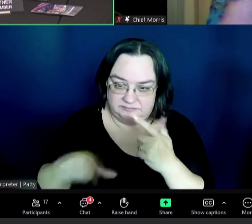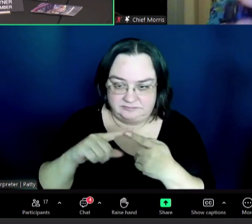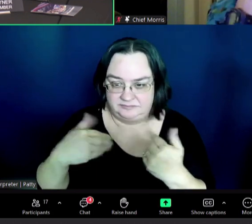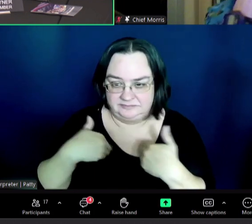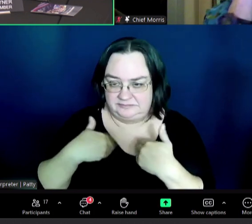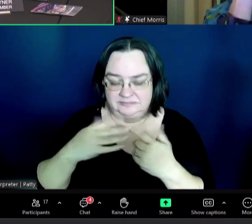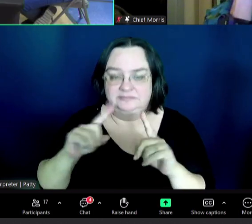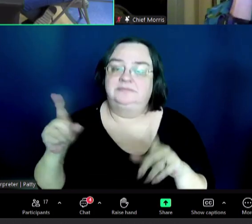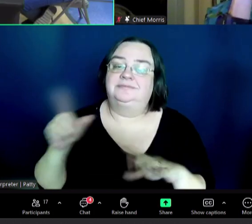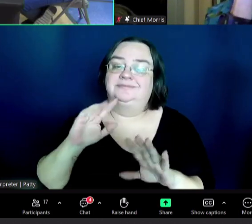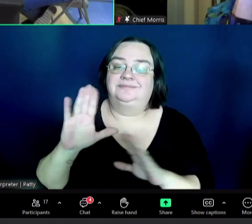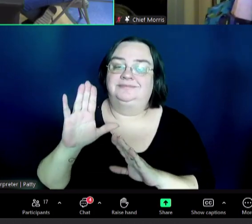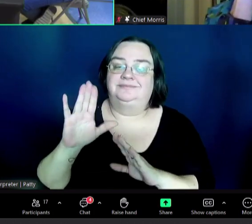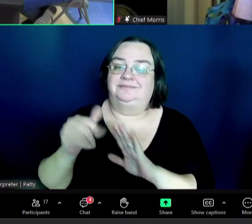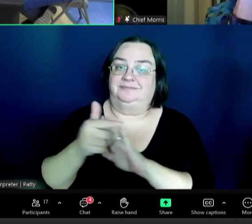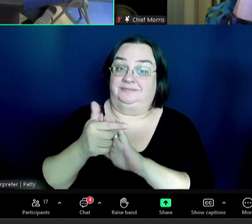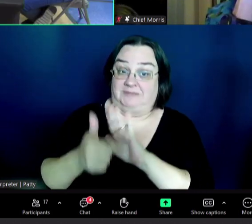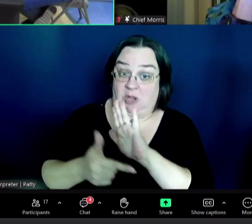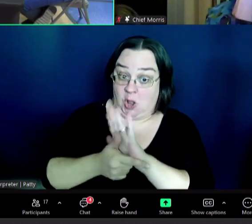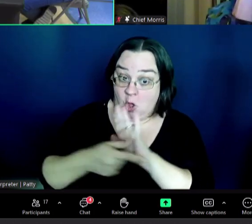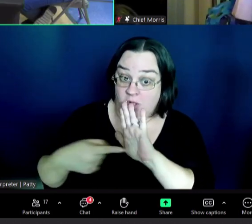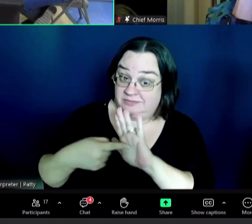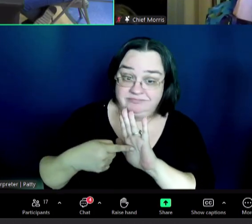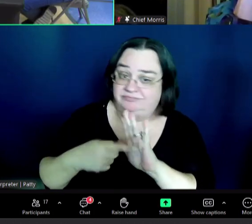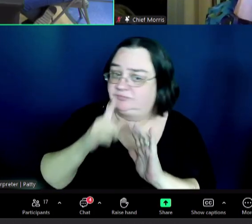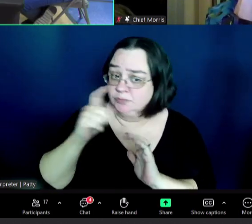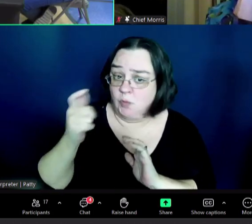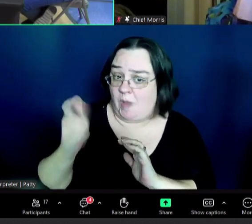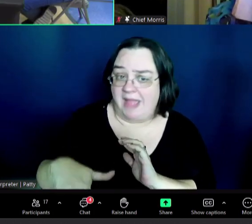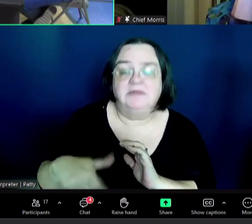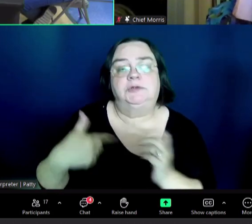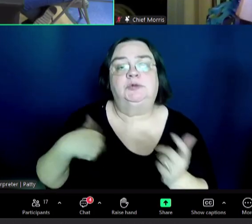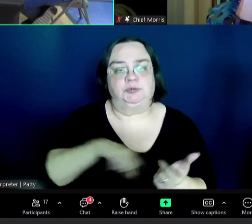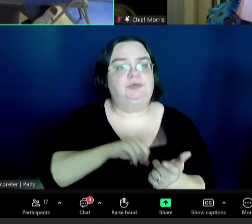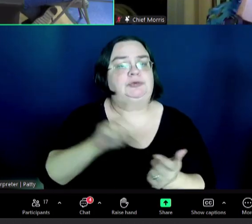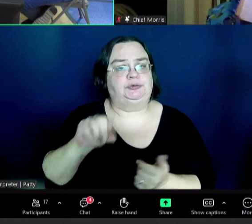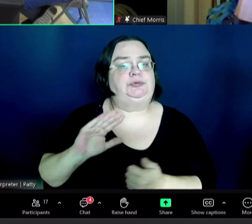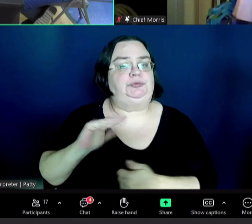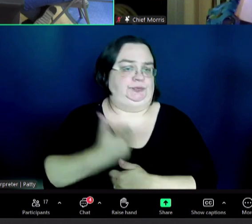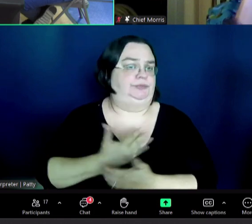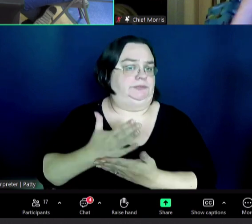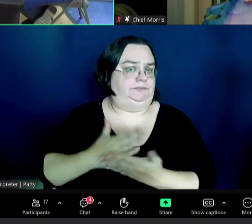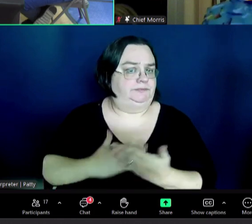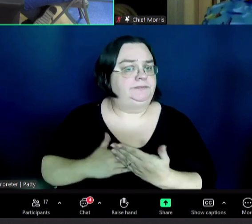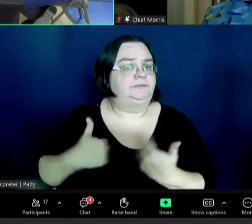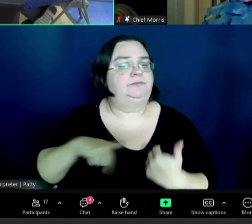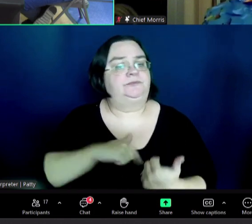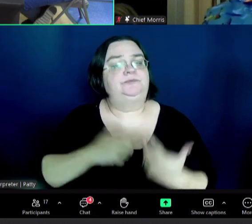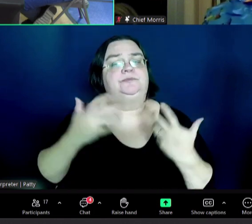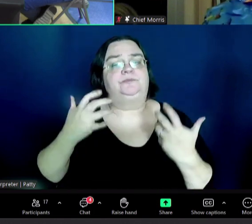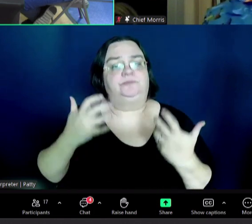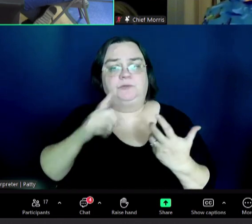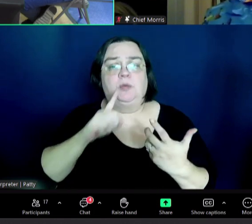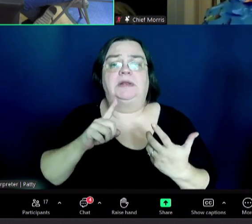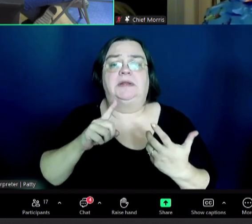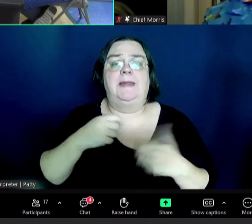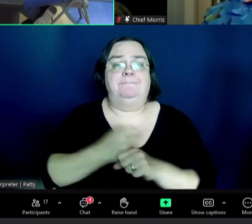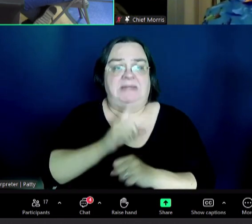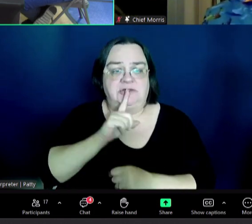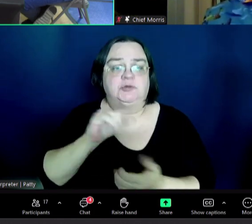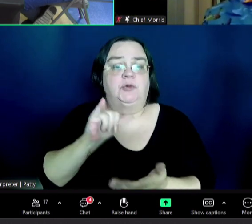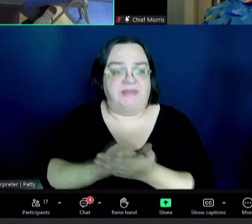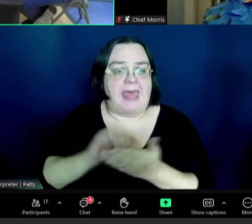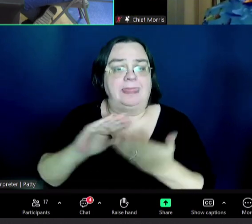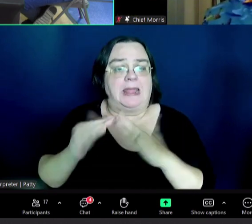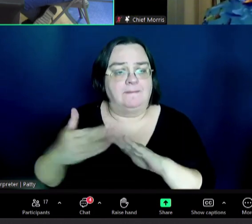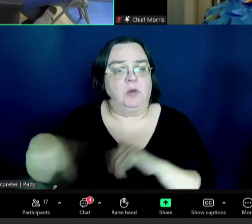don't have to, the way the law is written. We certainly do our part. We want to make sure, we really go out of our way to make sure the community is aware of this, right?